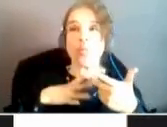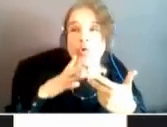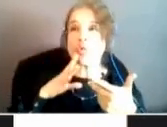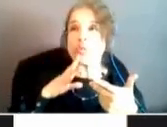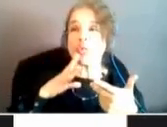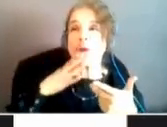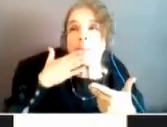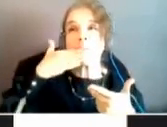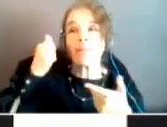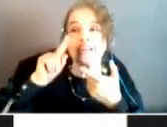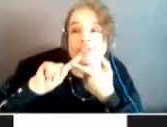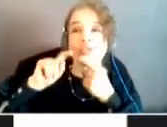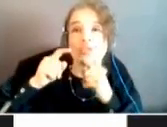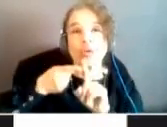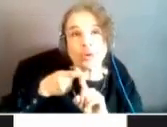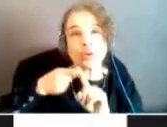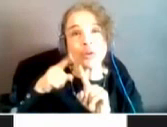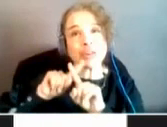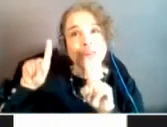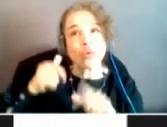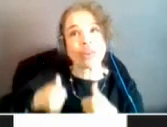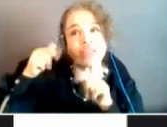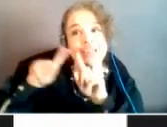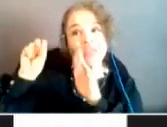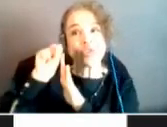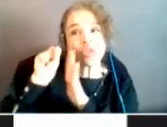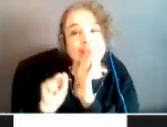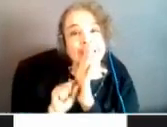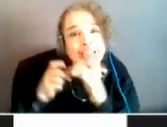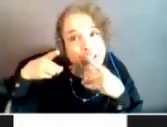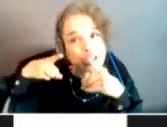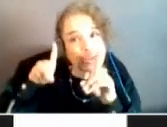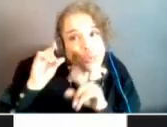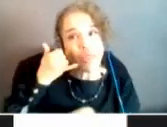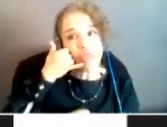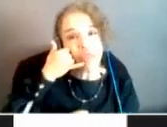talking to my best friend who lives in a different state. And she said, during the call,